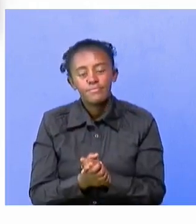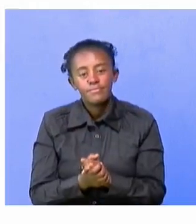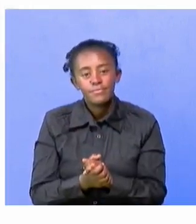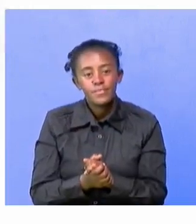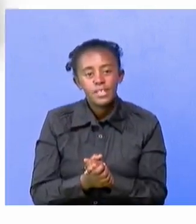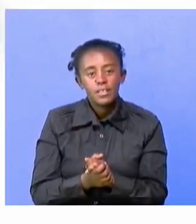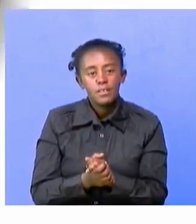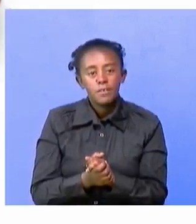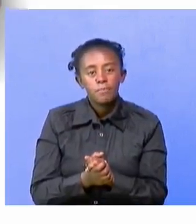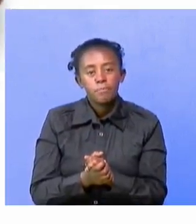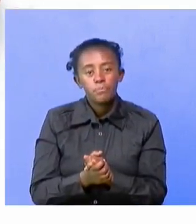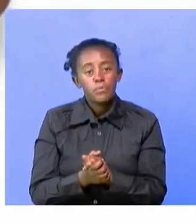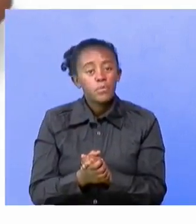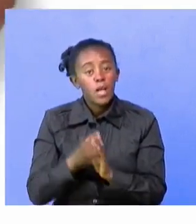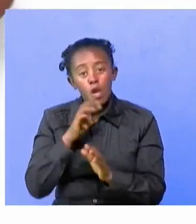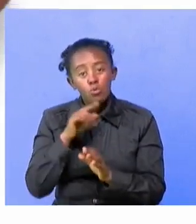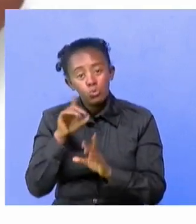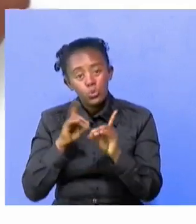Are you really agree?